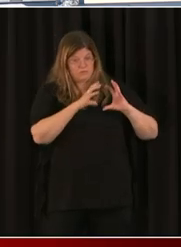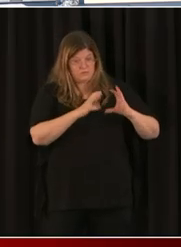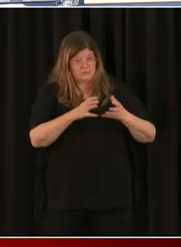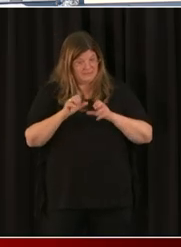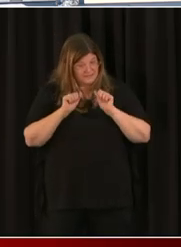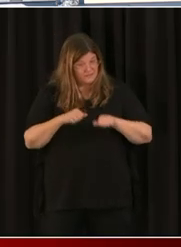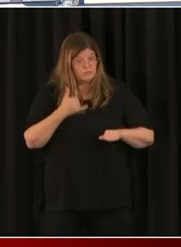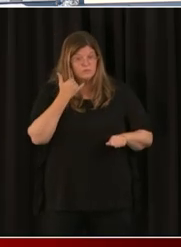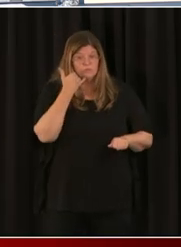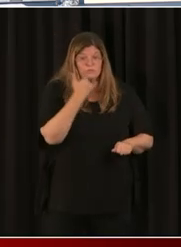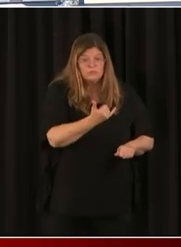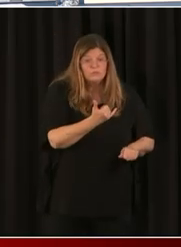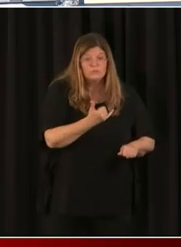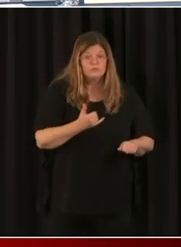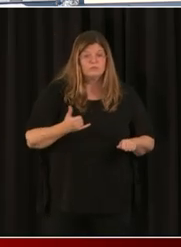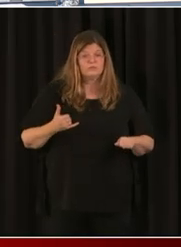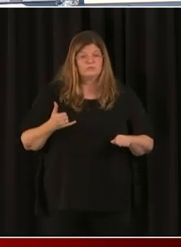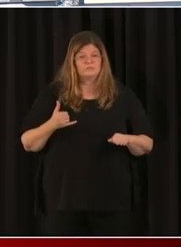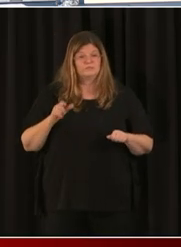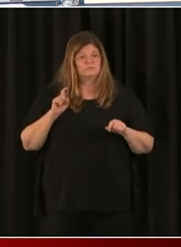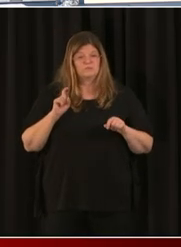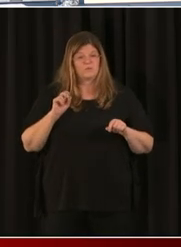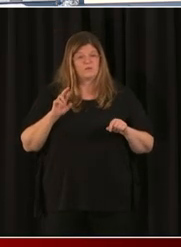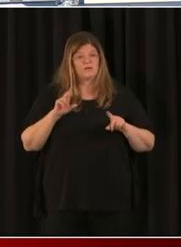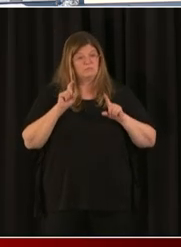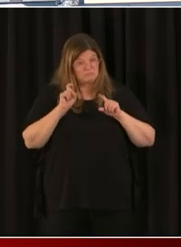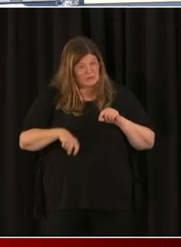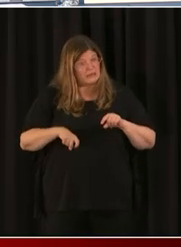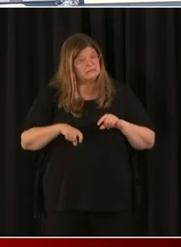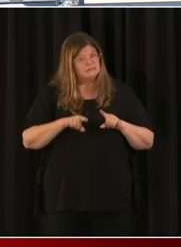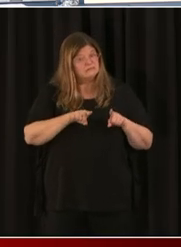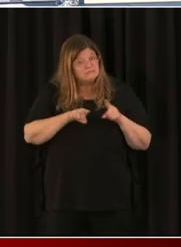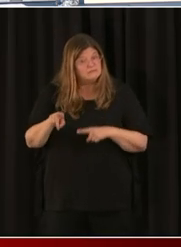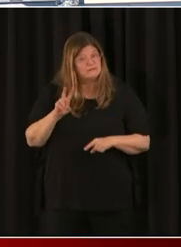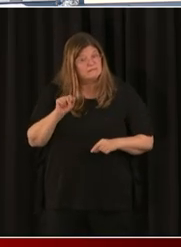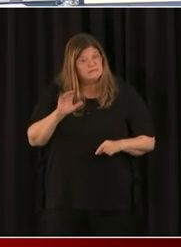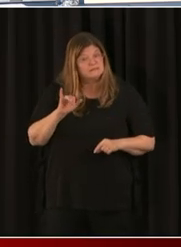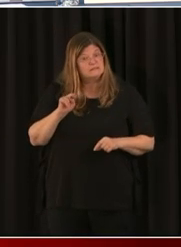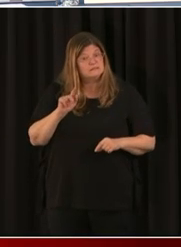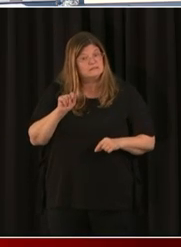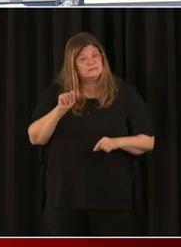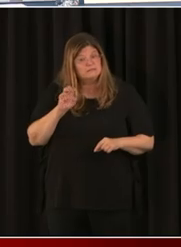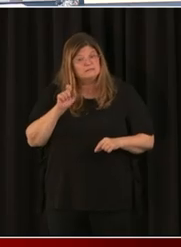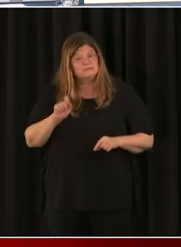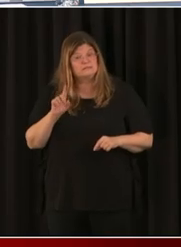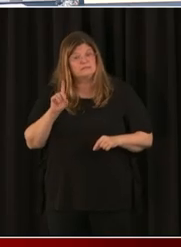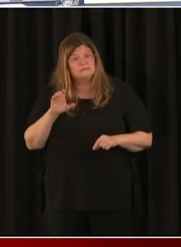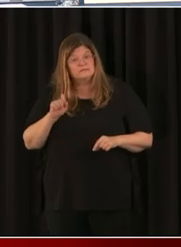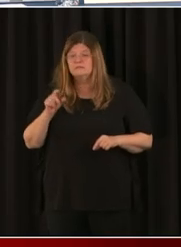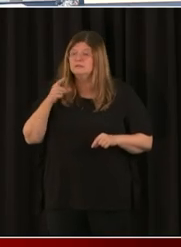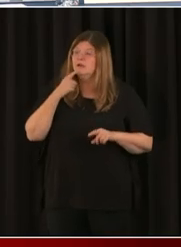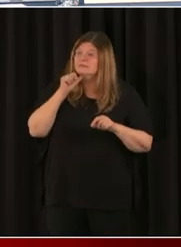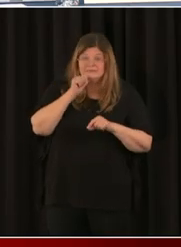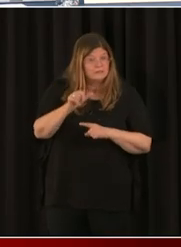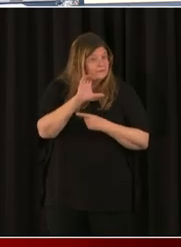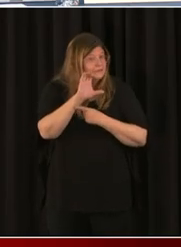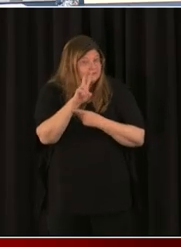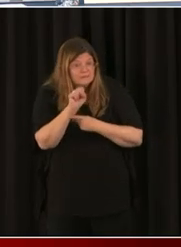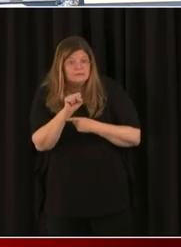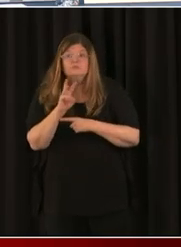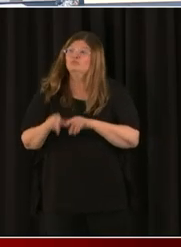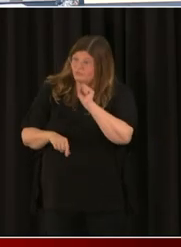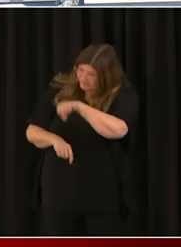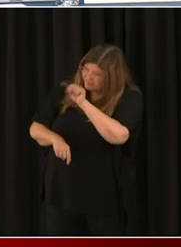should call should go to vaccinate.dc.gov, not they to are a health- CVS or Walgreens. Yes. That's If they correct. are a If they healthcare